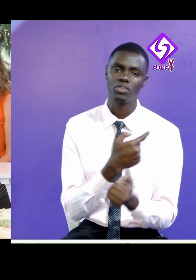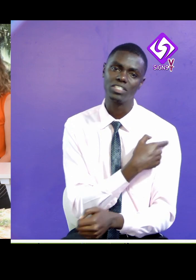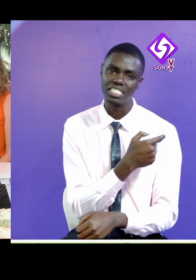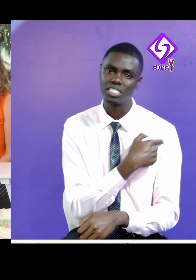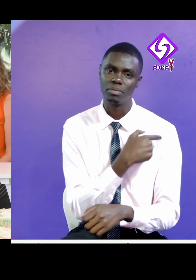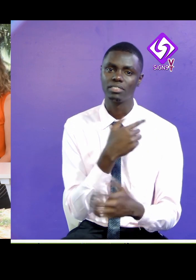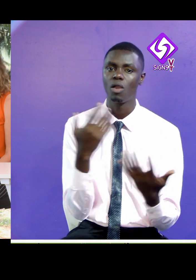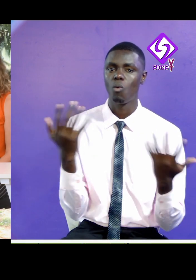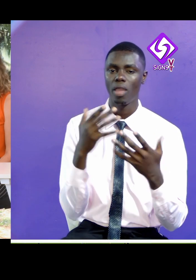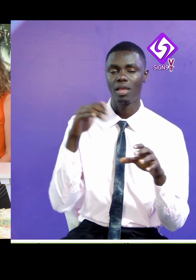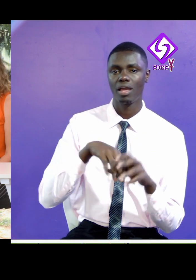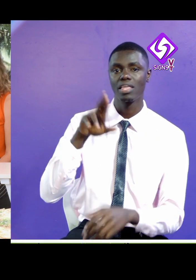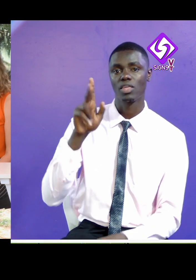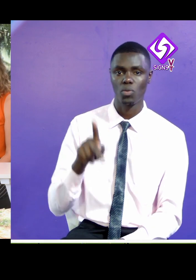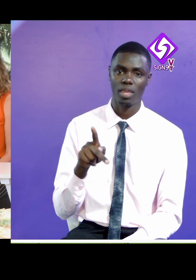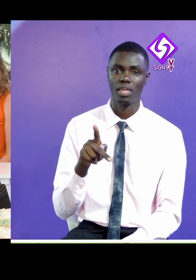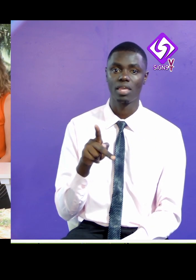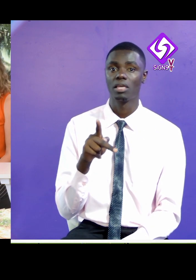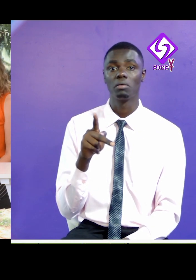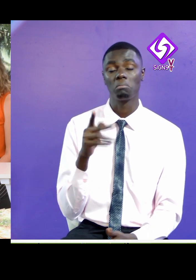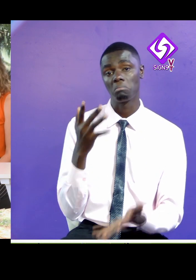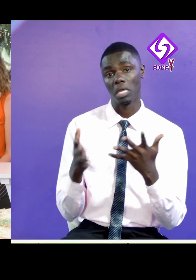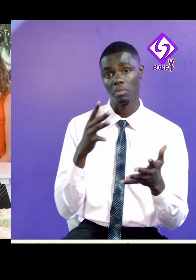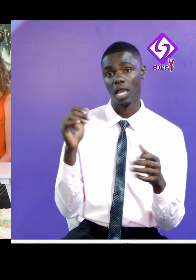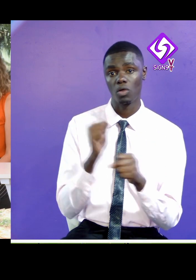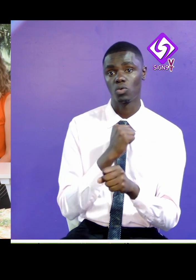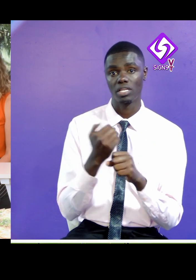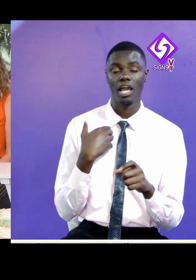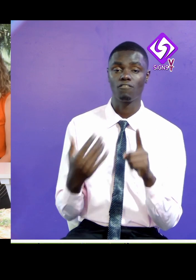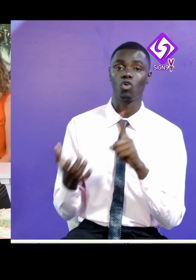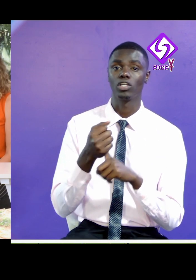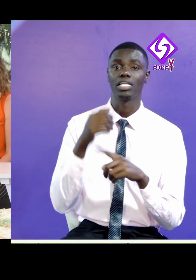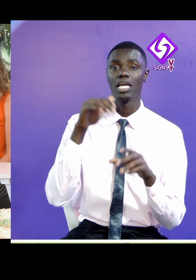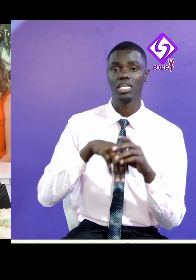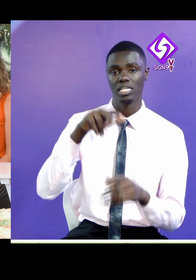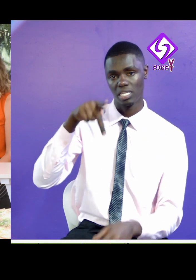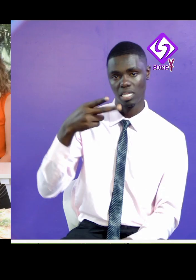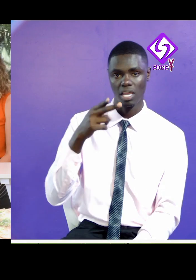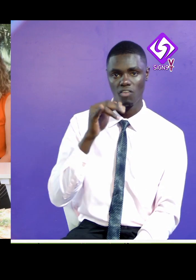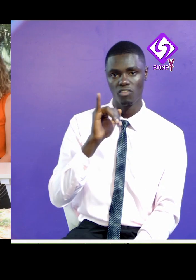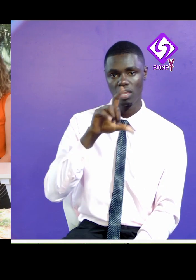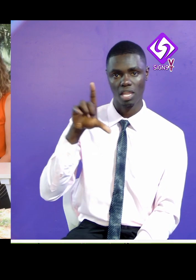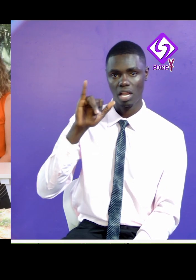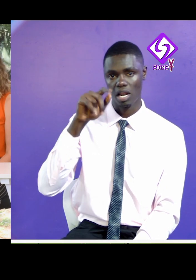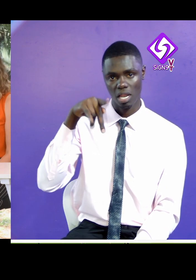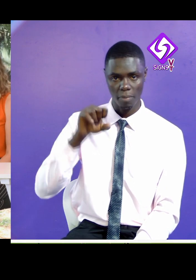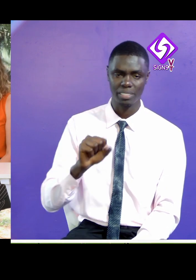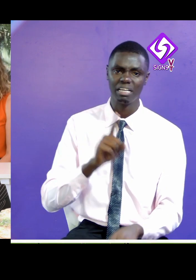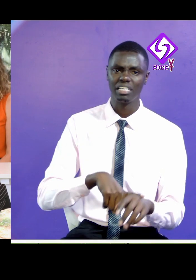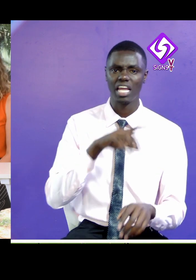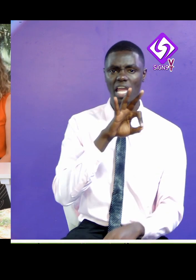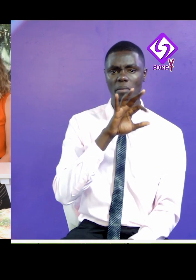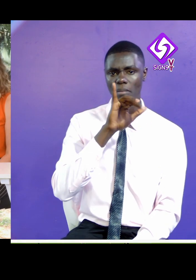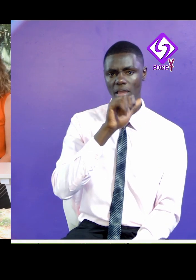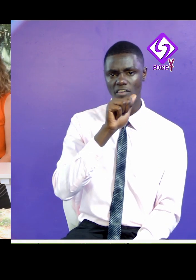treatment when I was in the UK, which I probably would have not received if I was in the Philippines. So when Faith